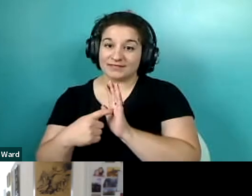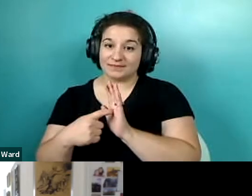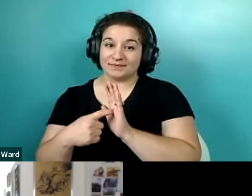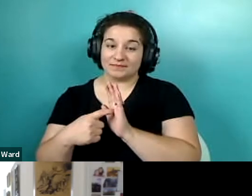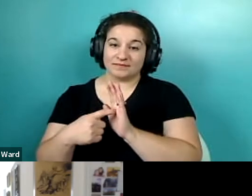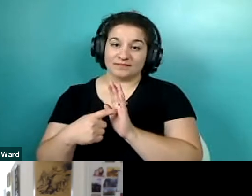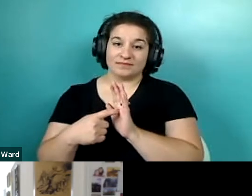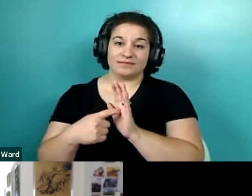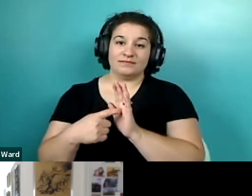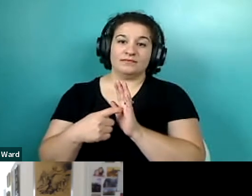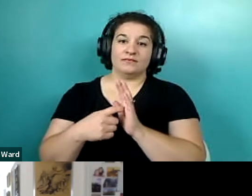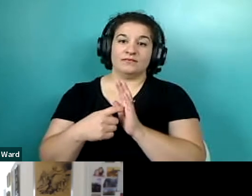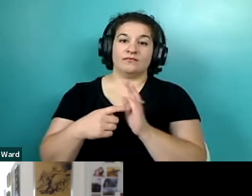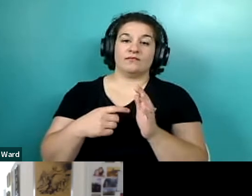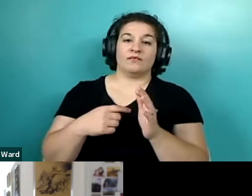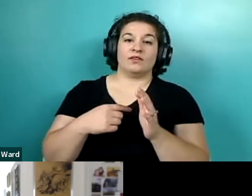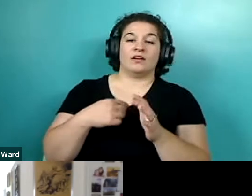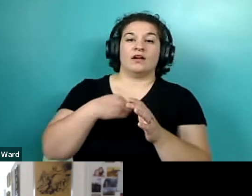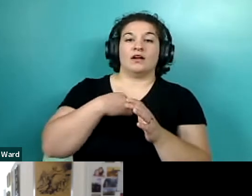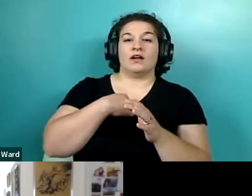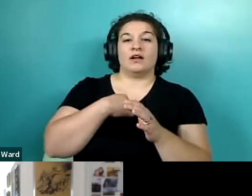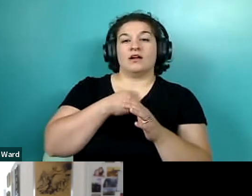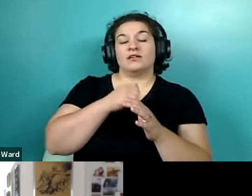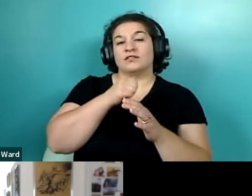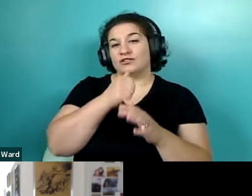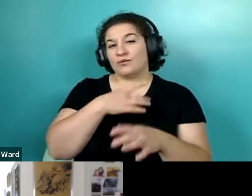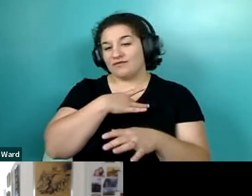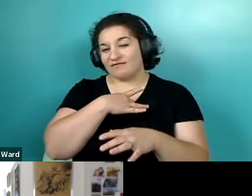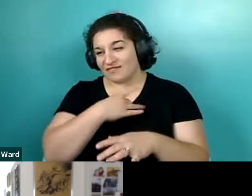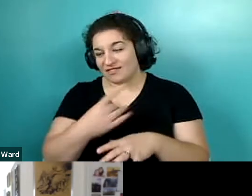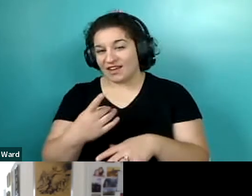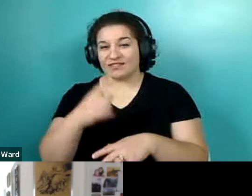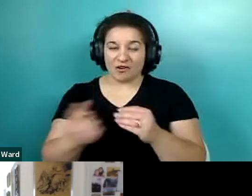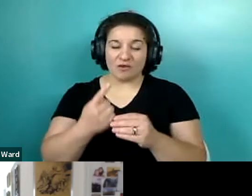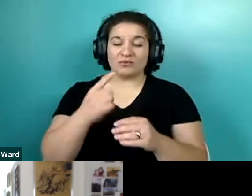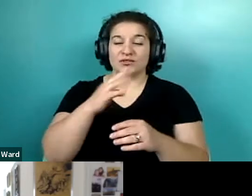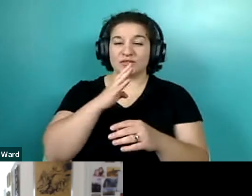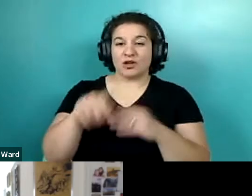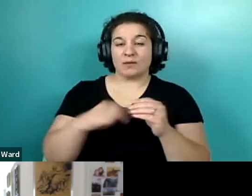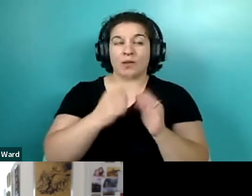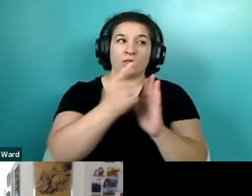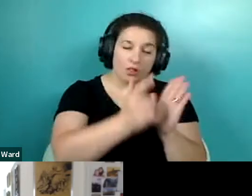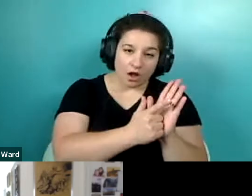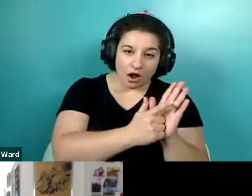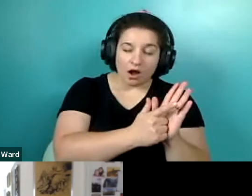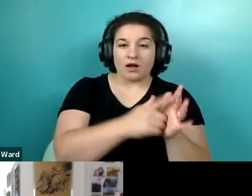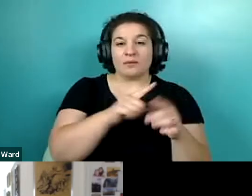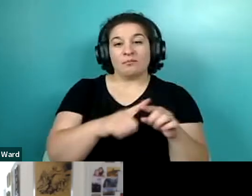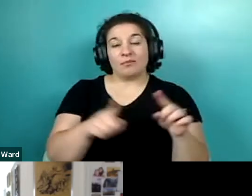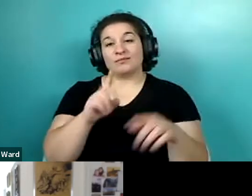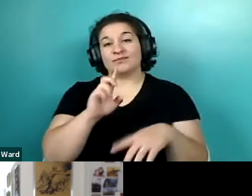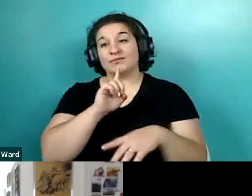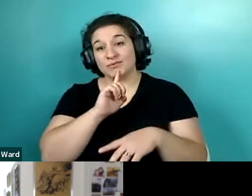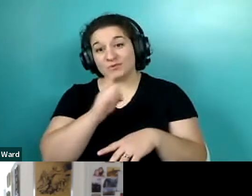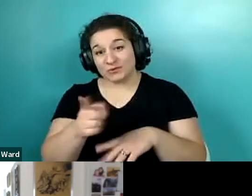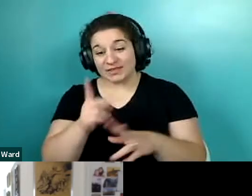I don't always like to have to be talking about the law and litigation, but the reality of the situation is frequently people are